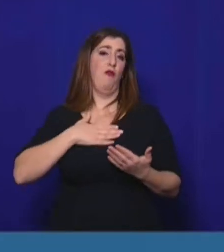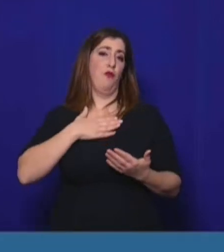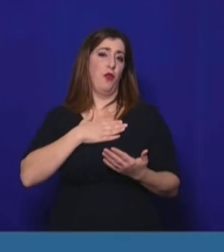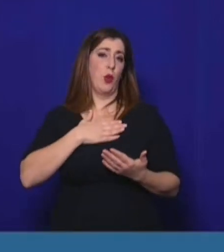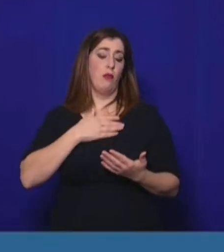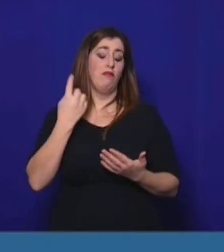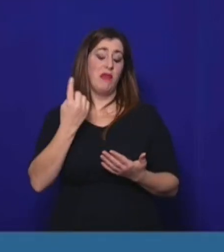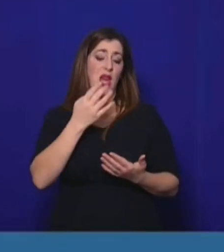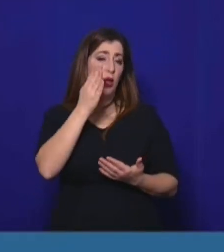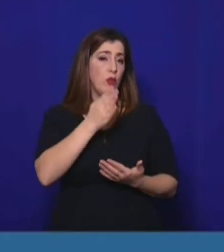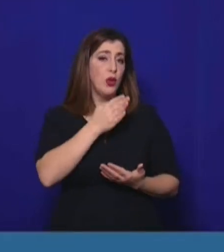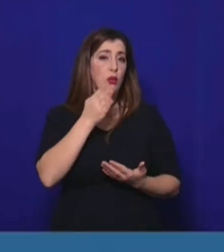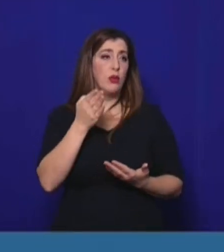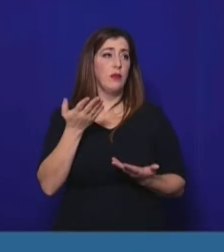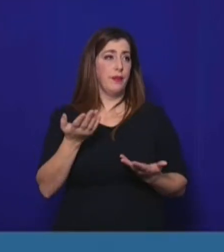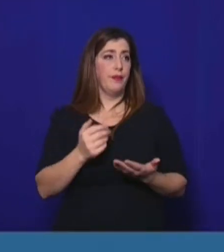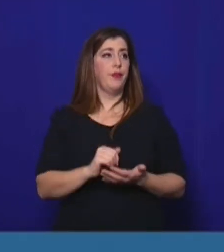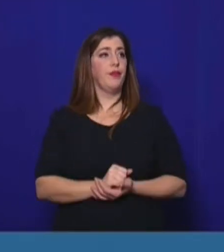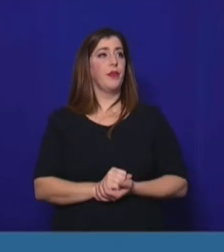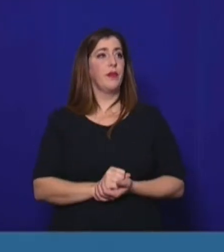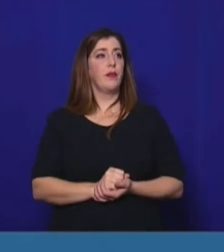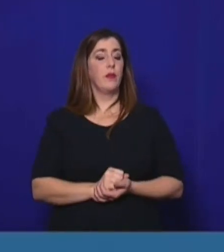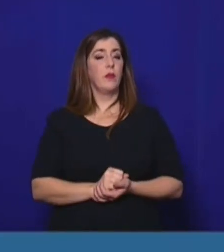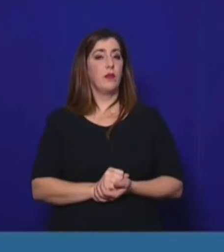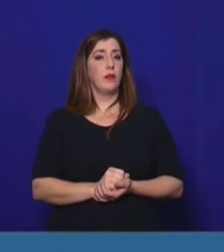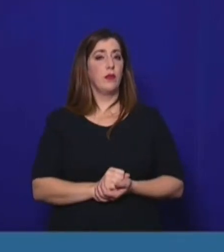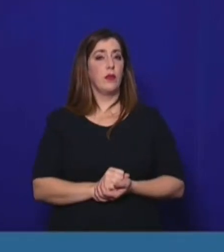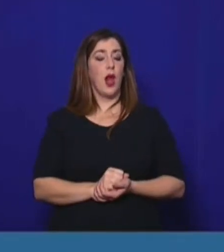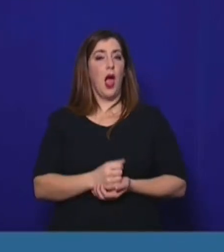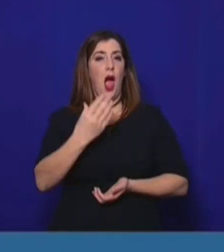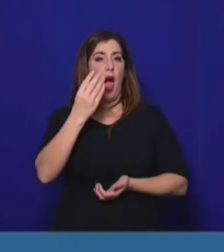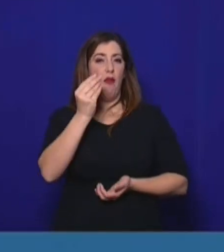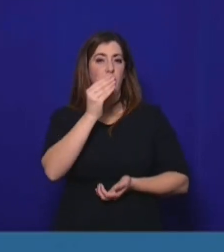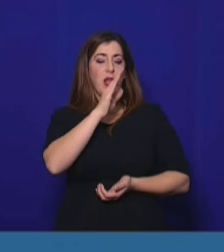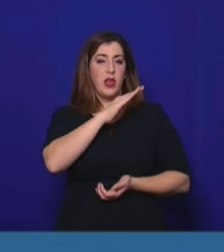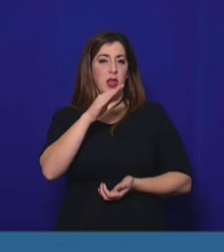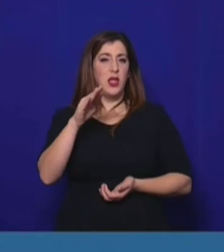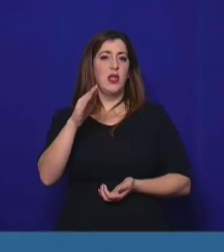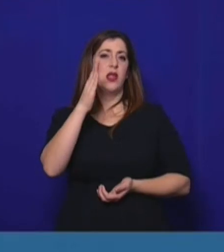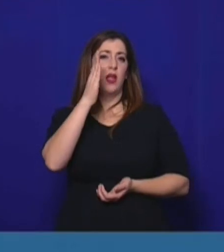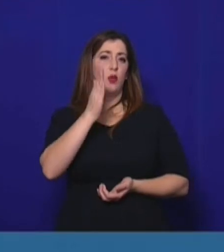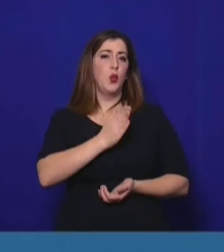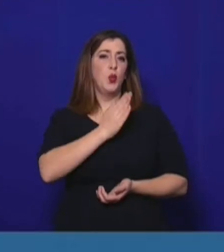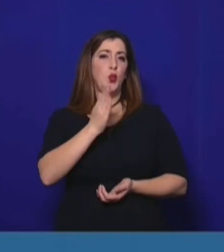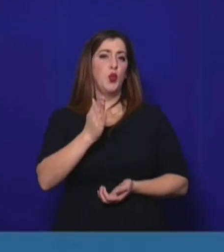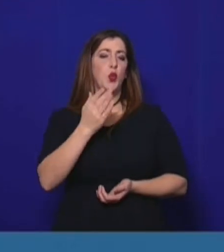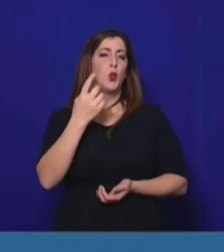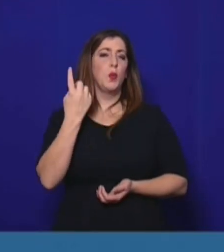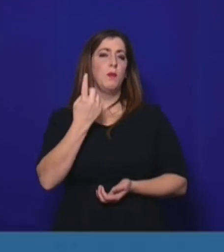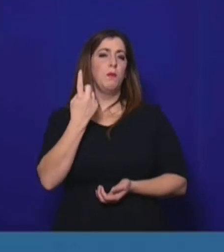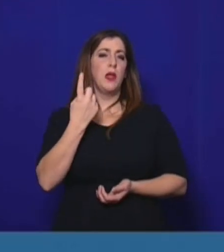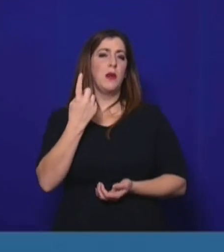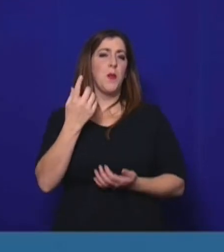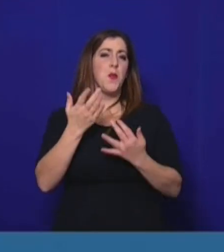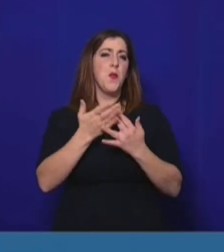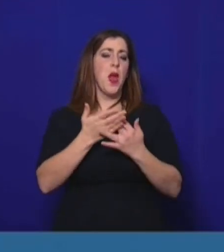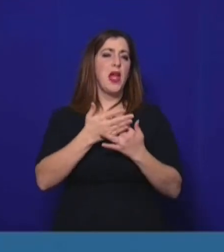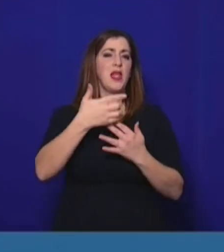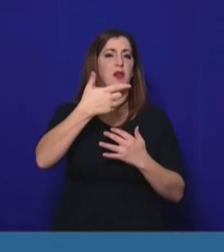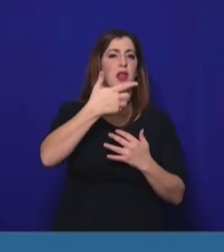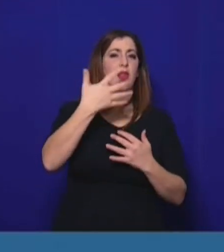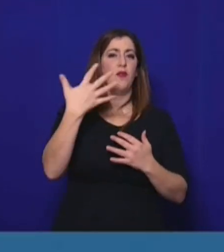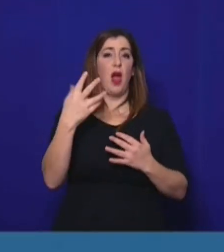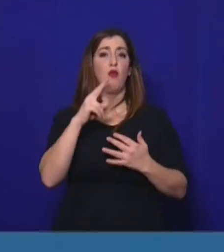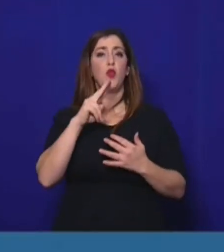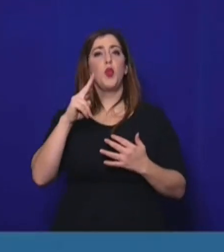inħarsu lejn l-etajiet ta' dawk li mietu, il-maġġor parti ta' dawn il-każijiet kienu bejn l-etajiet ta' 75 u 84.